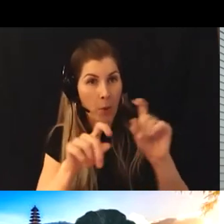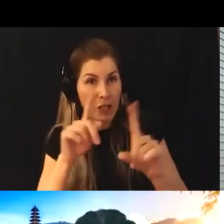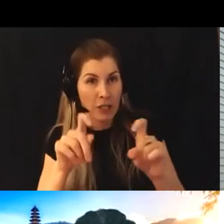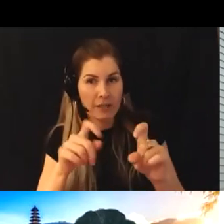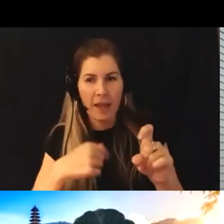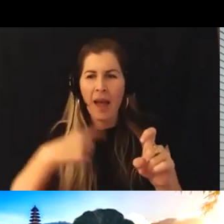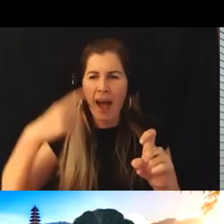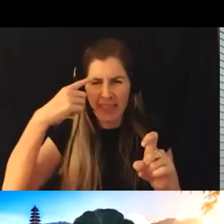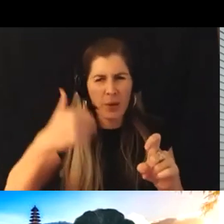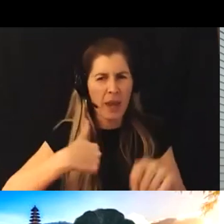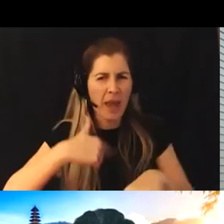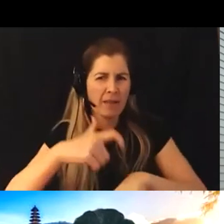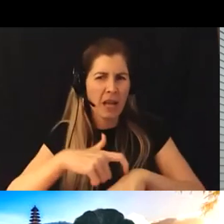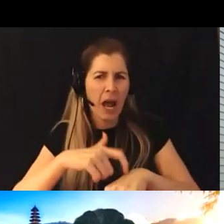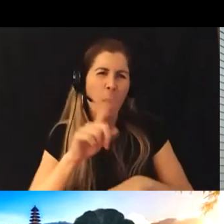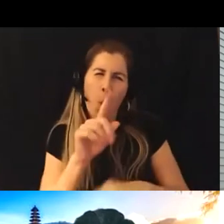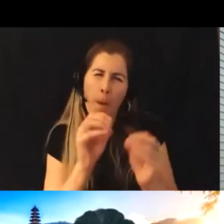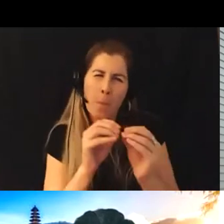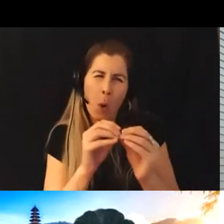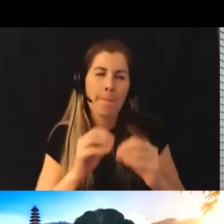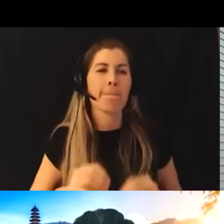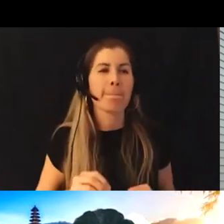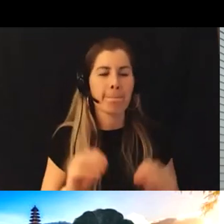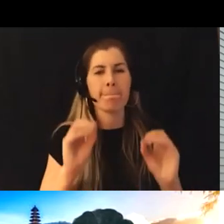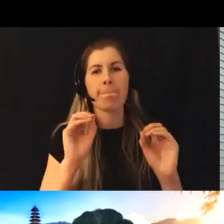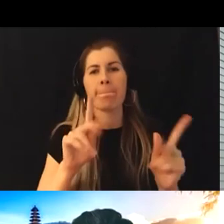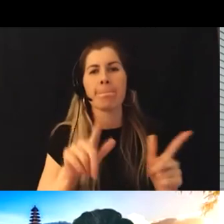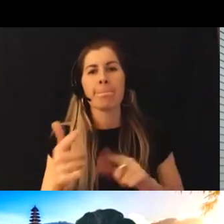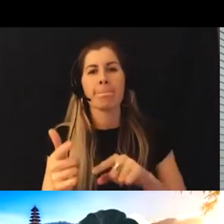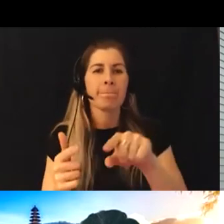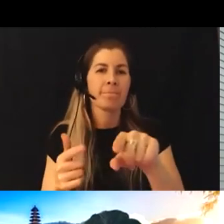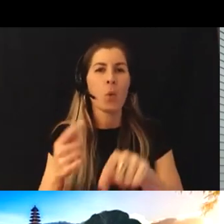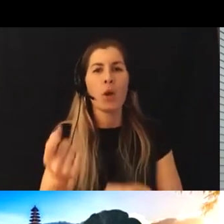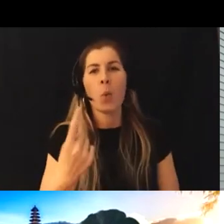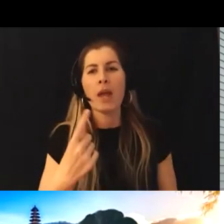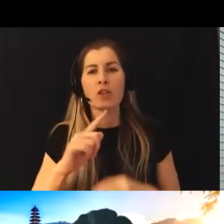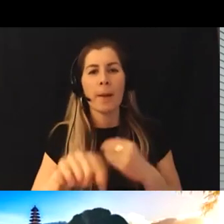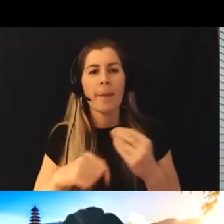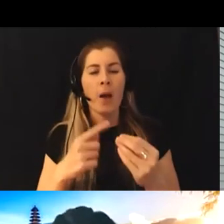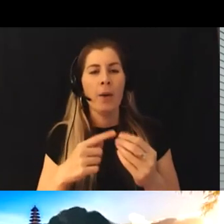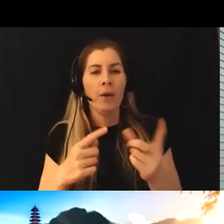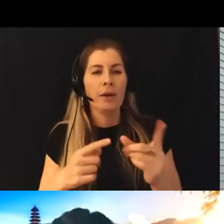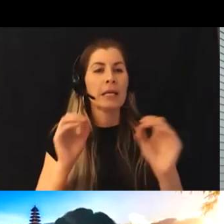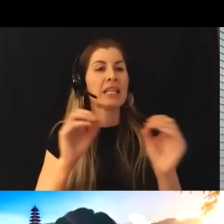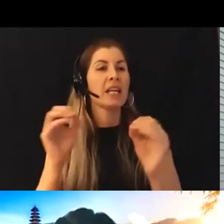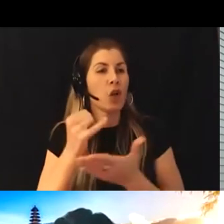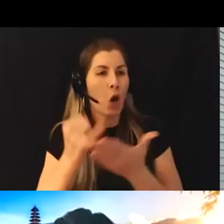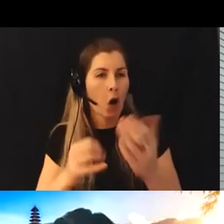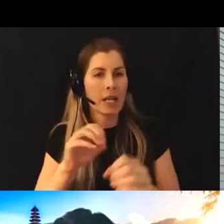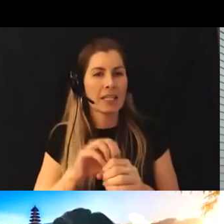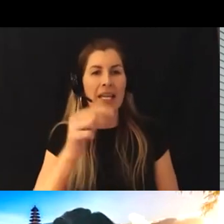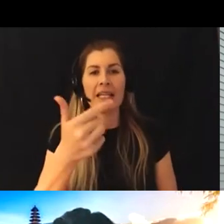have time for at least one more. Okay, Let me go to, here's a question about teaching artists and the gig